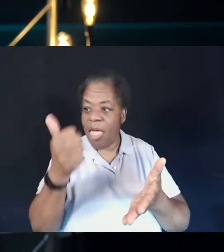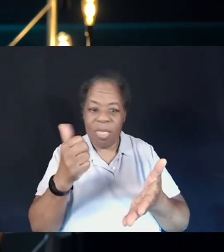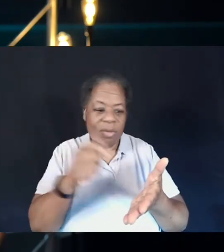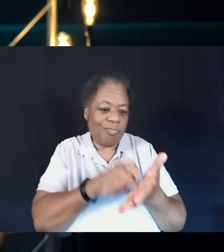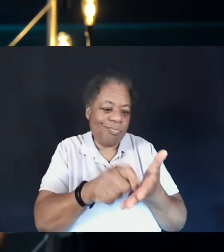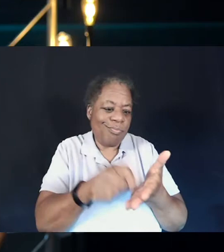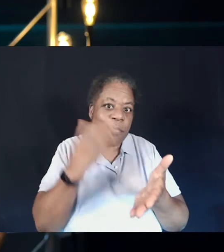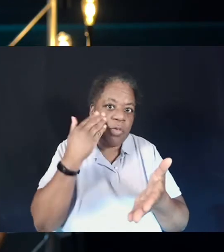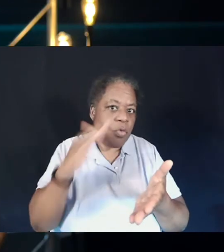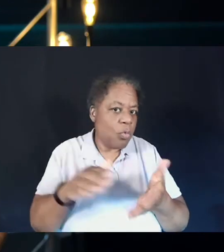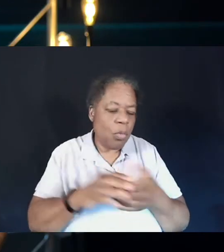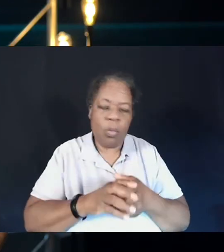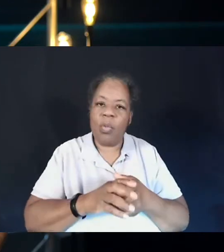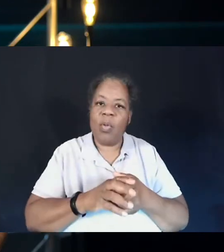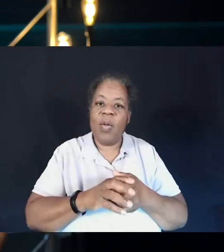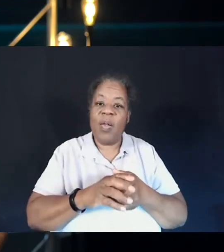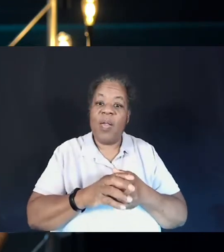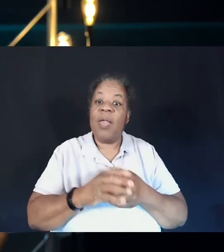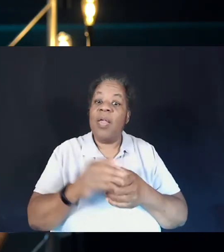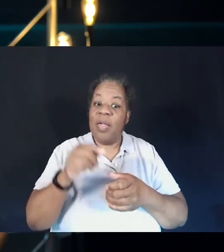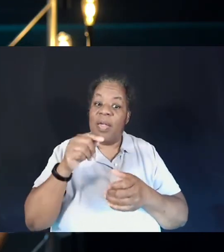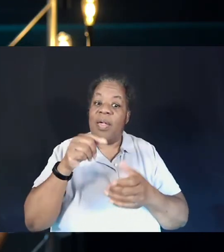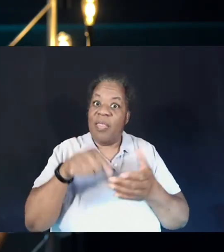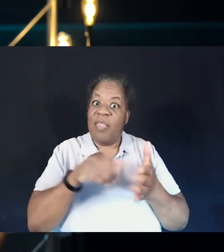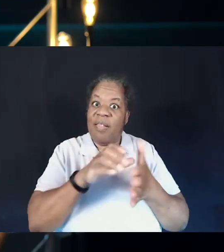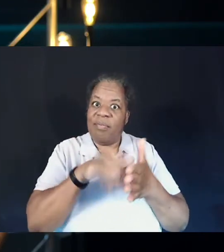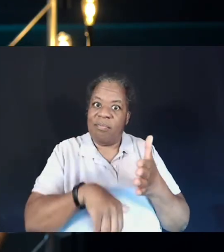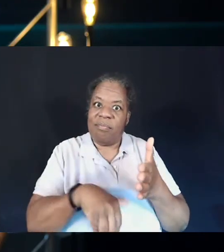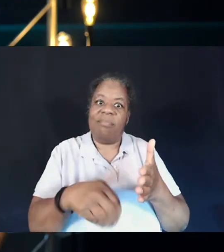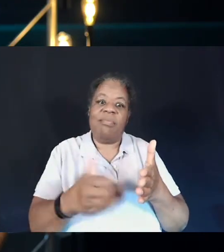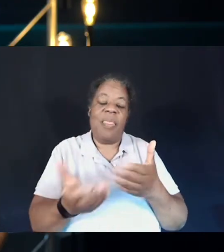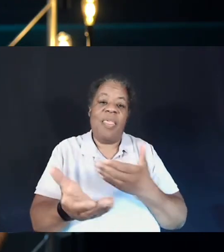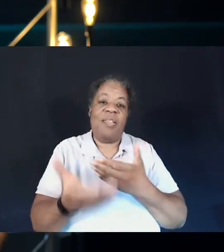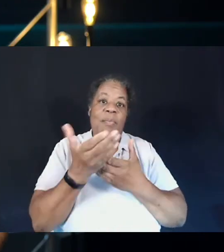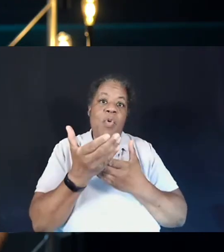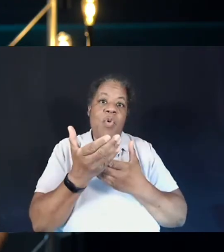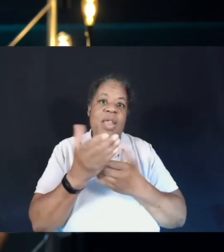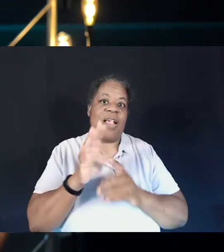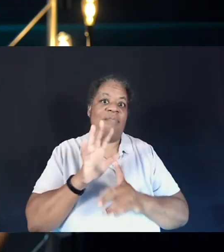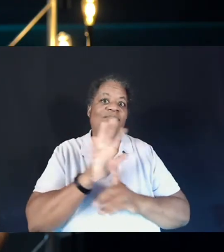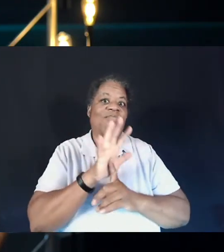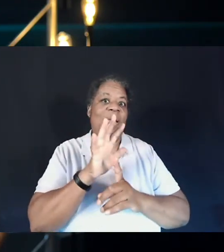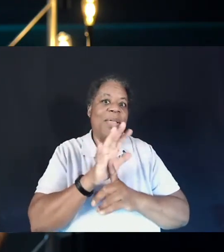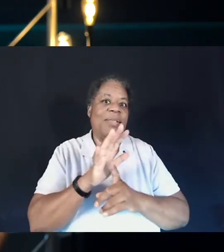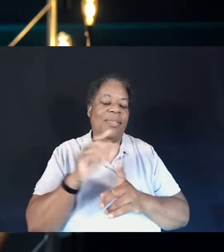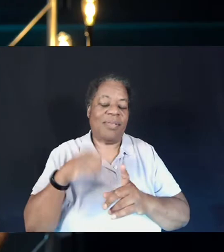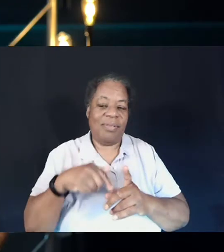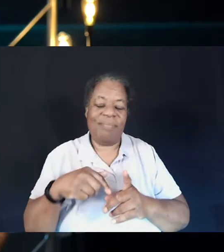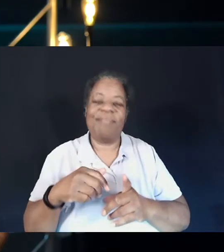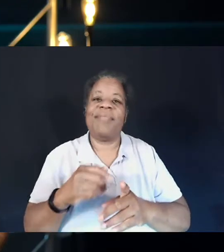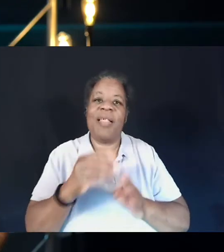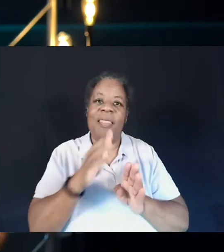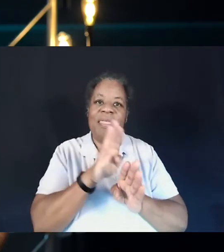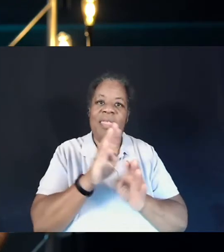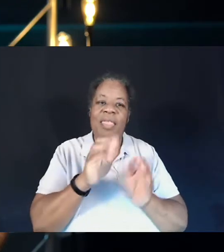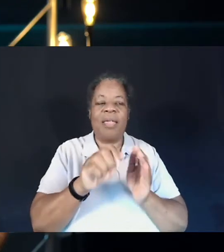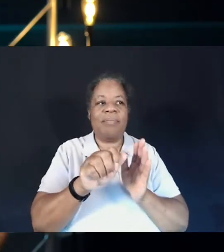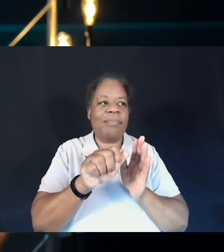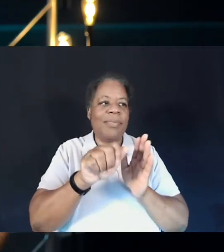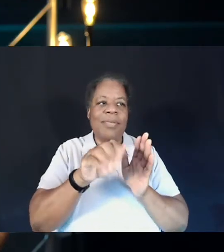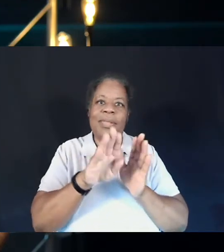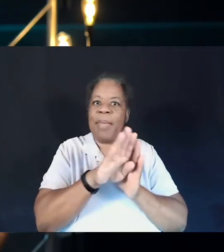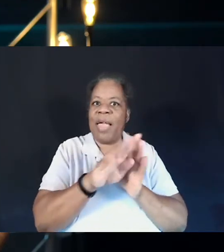only because of the recorded author, but because of the background of its creation. So let's look at how Psalm